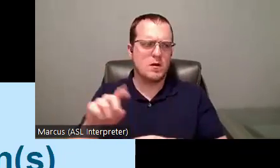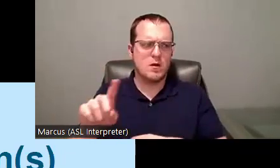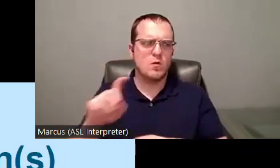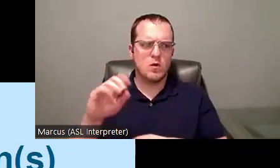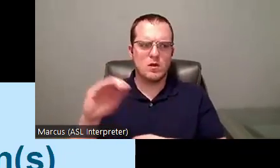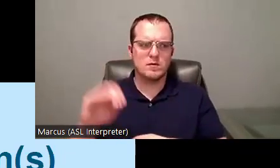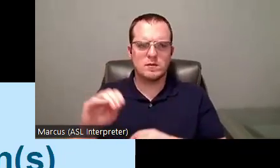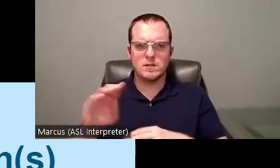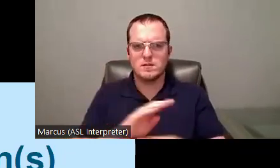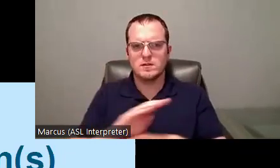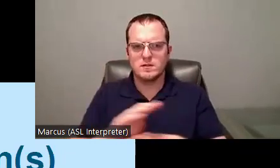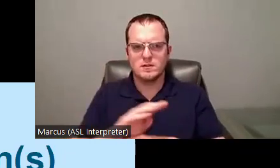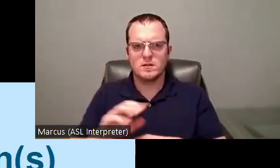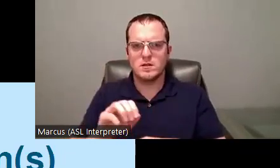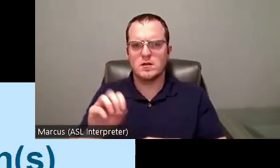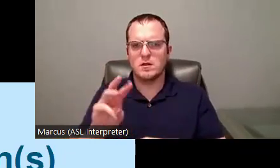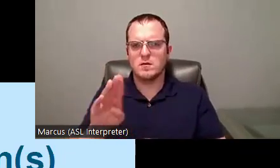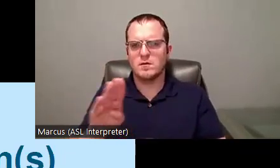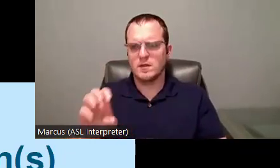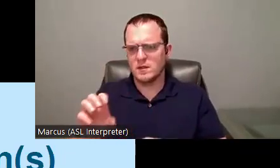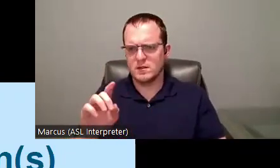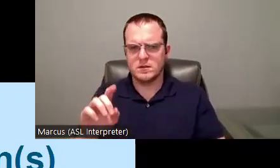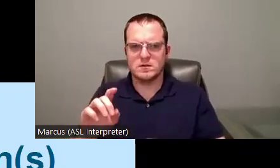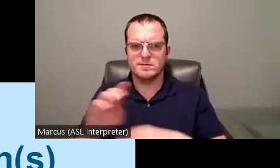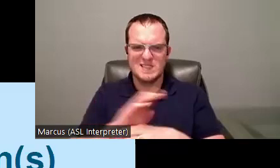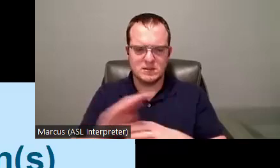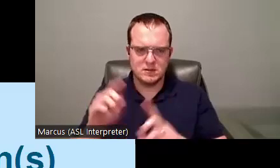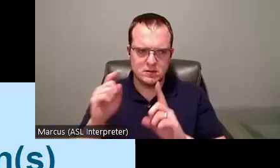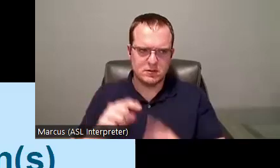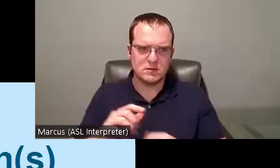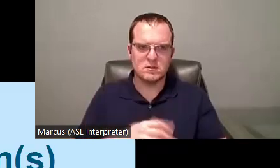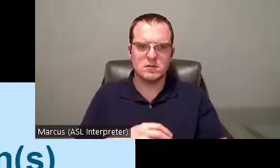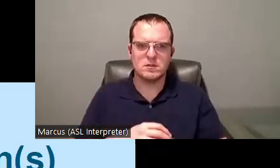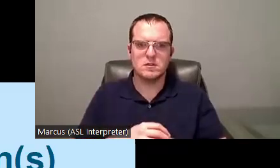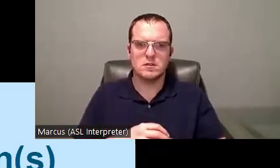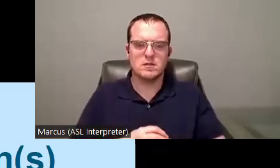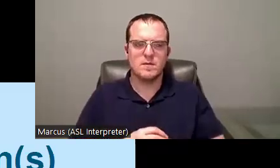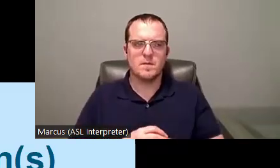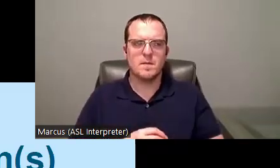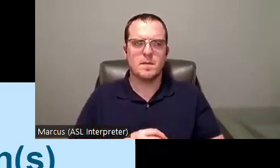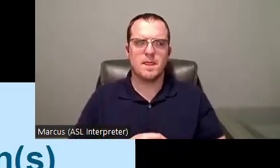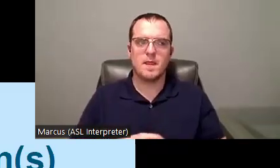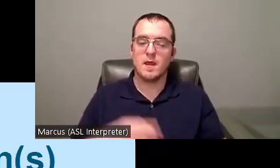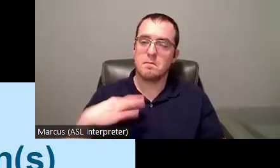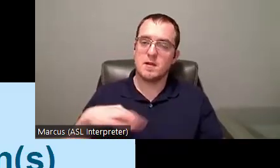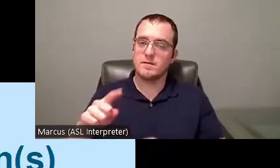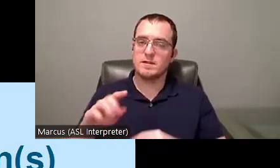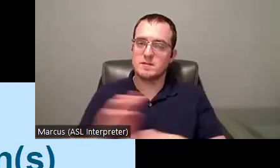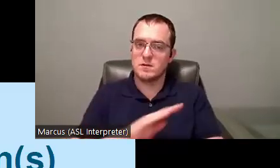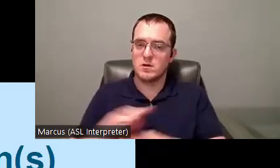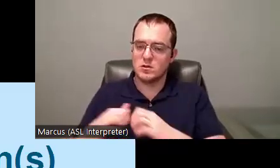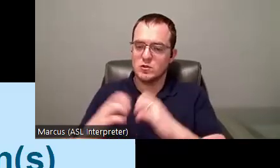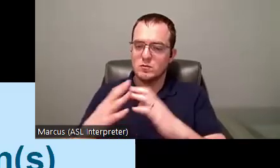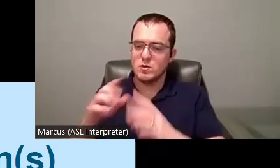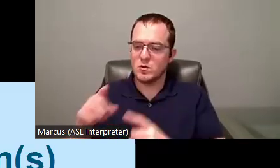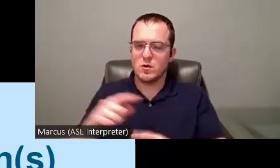are MWBE businesses. And this program not only benefits the individual entrepreneur, but it